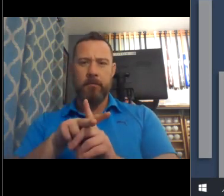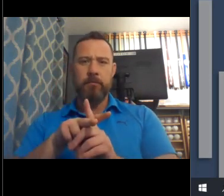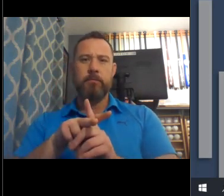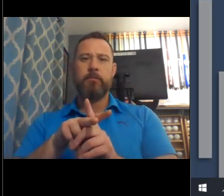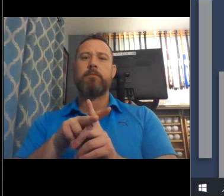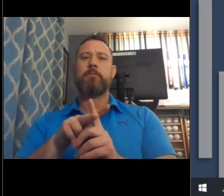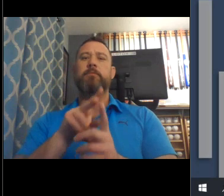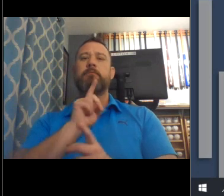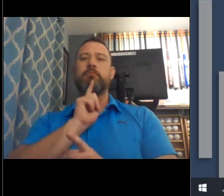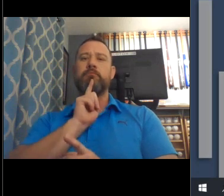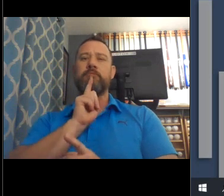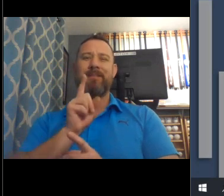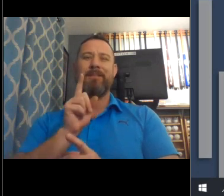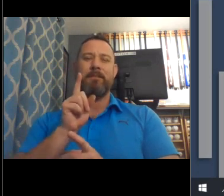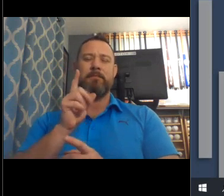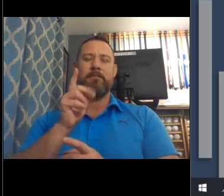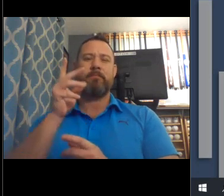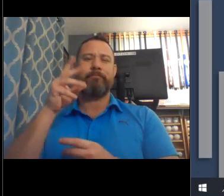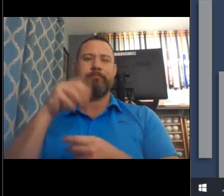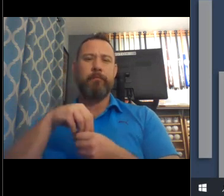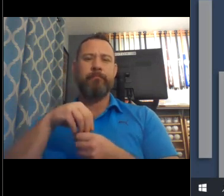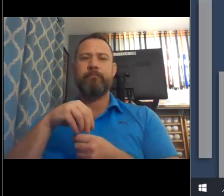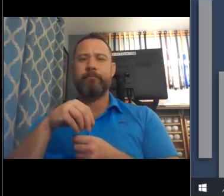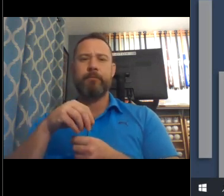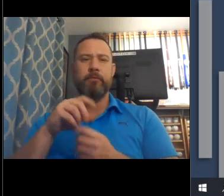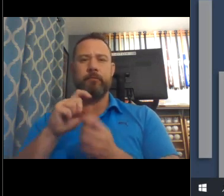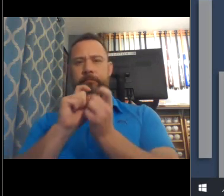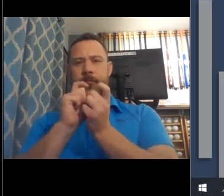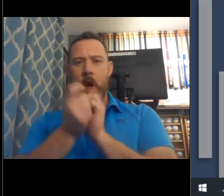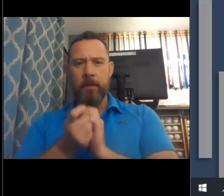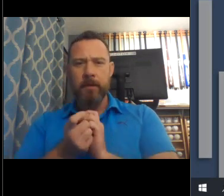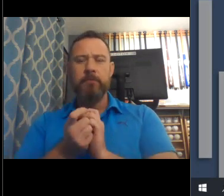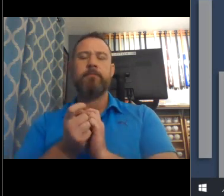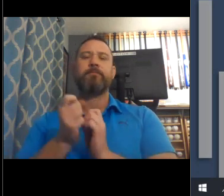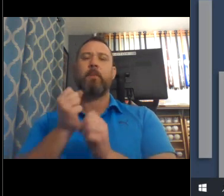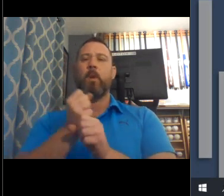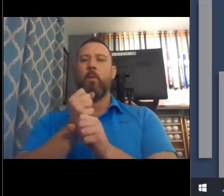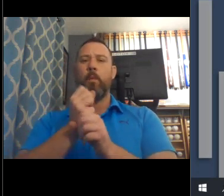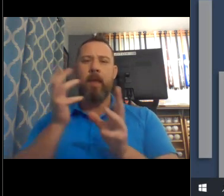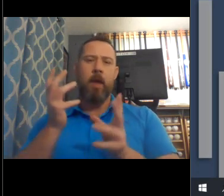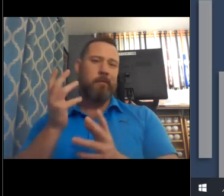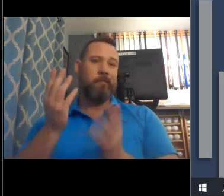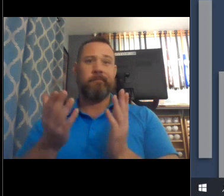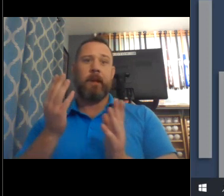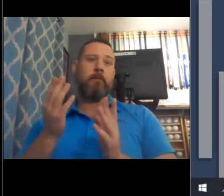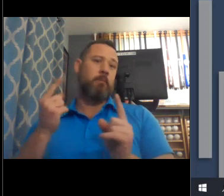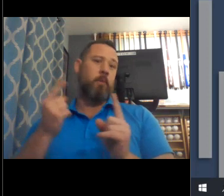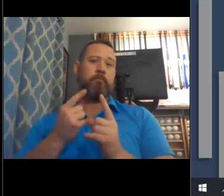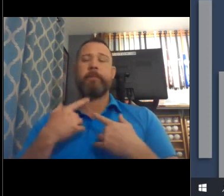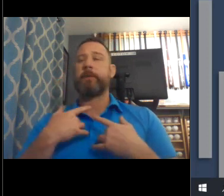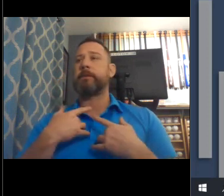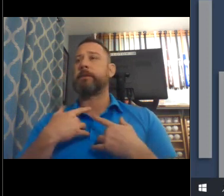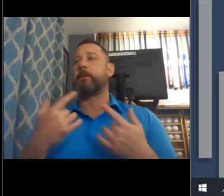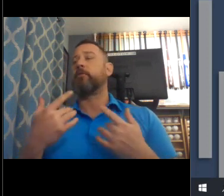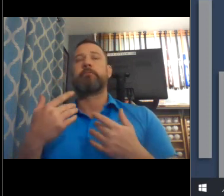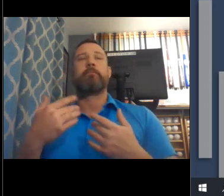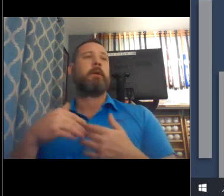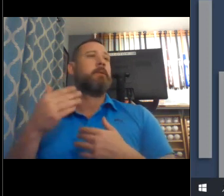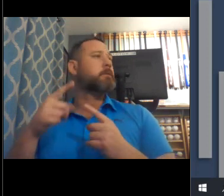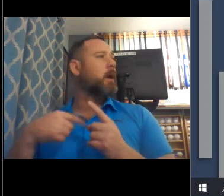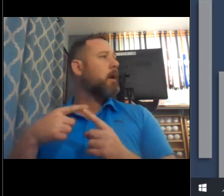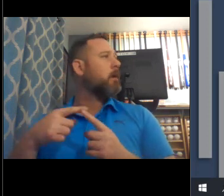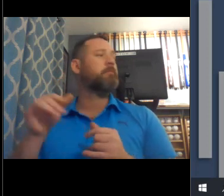really due in part to the augmentation. Without those, we may have been at the point where we'd be considering next cycle whether to submit these